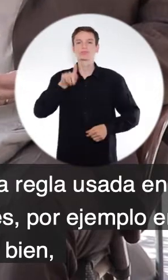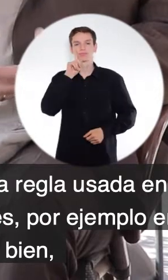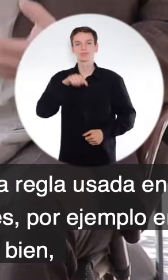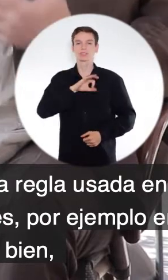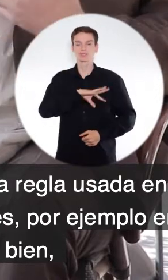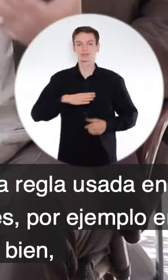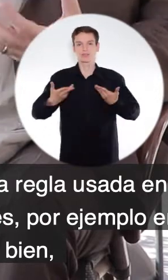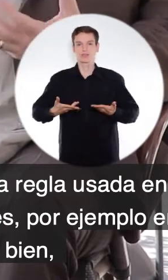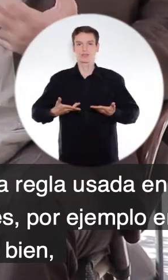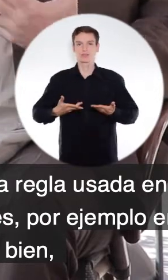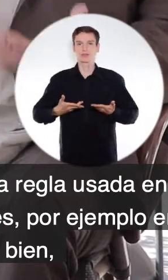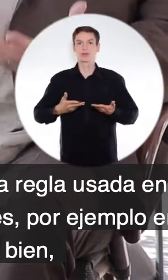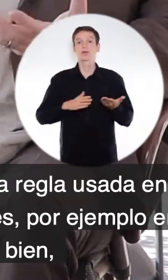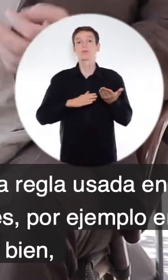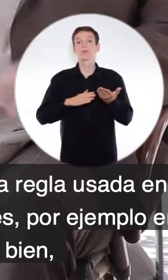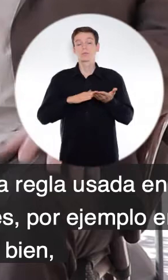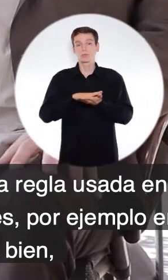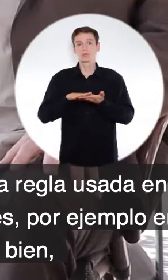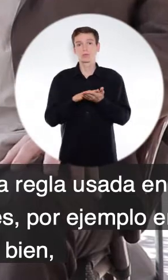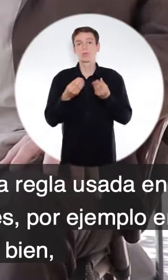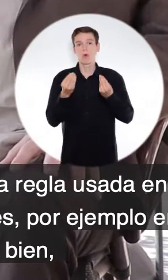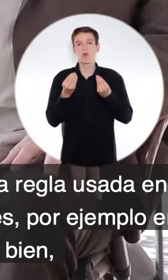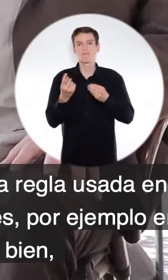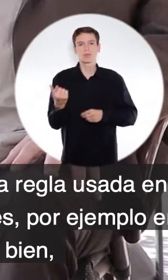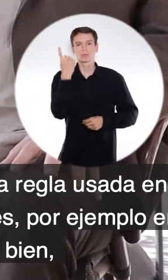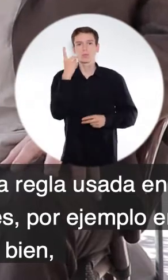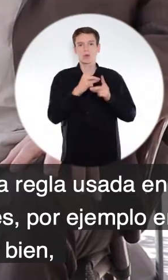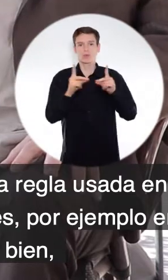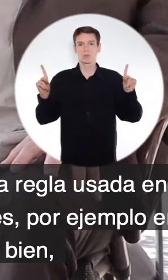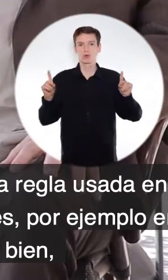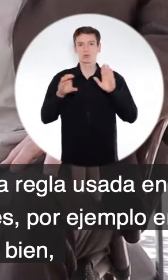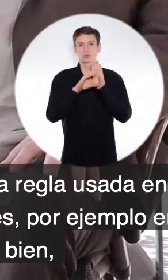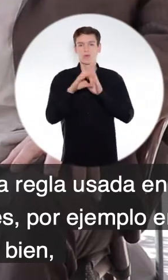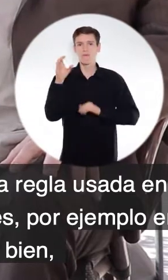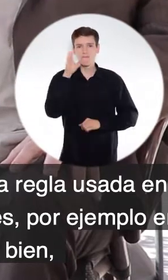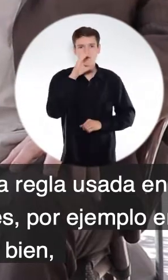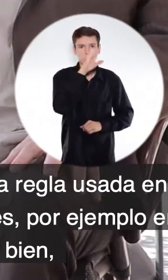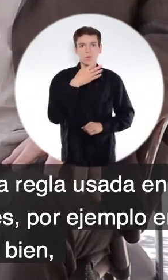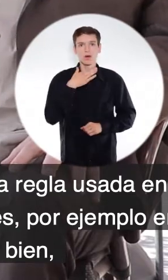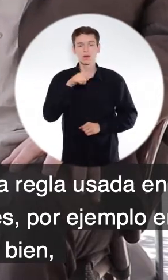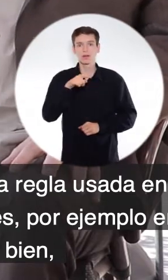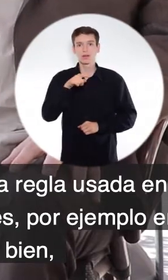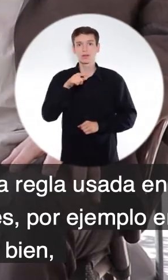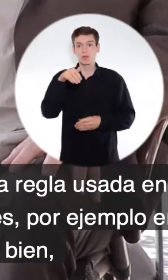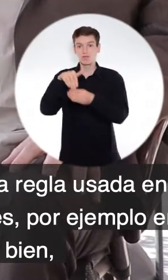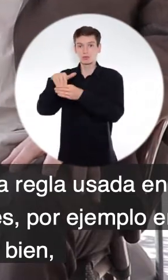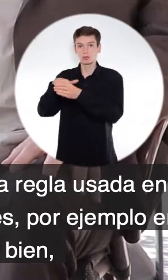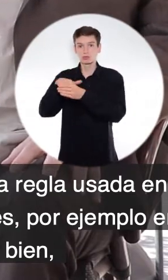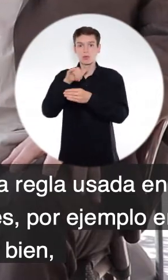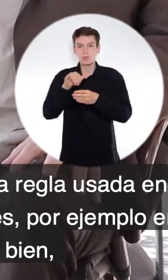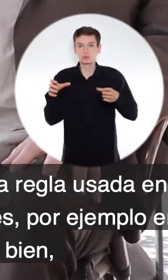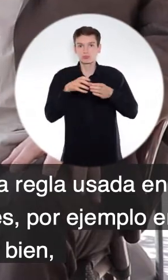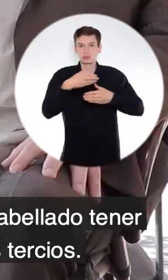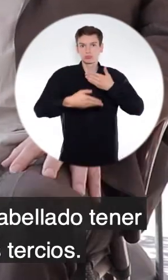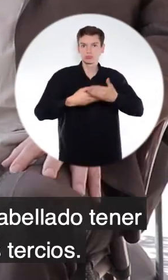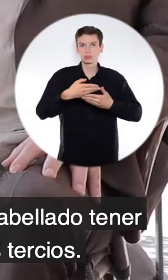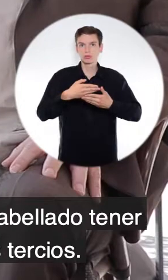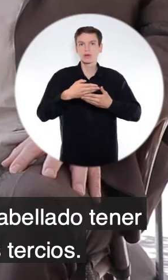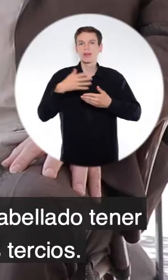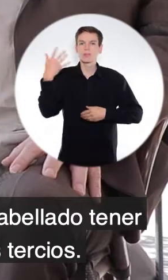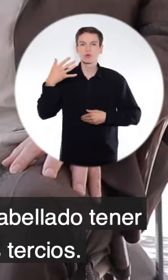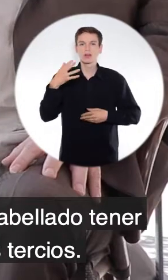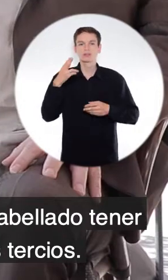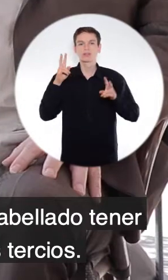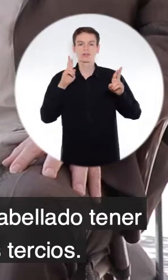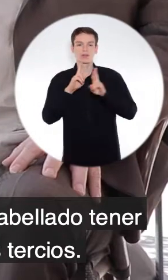sort of correlate with the importance of the issue at hand. So if we're talking about something like the budget, well, 50% plus one is fine. But if you're